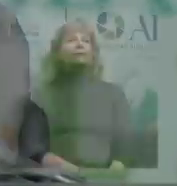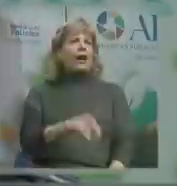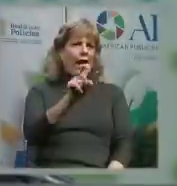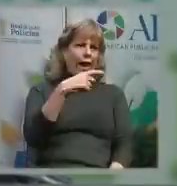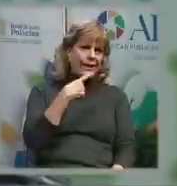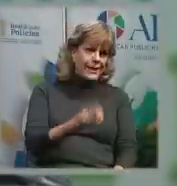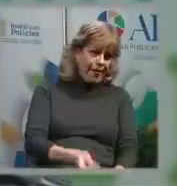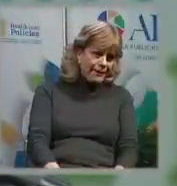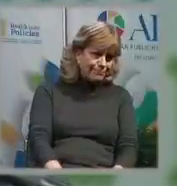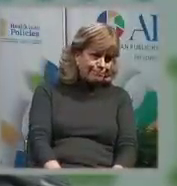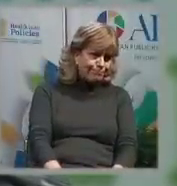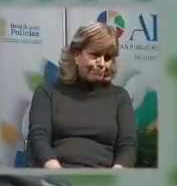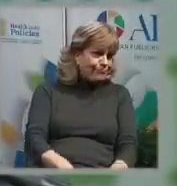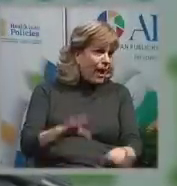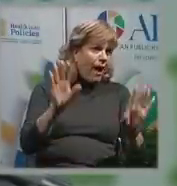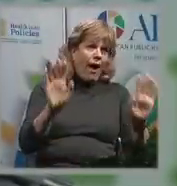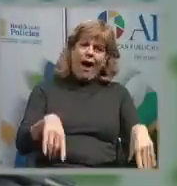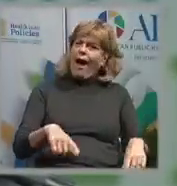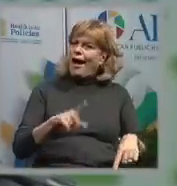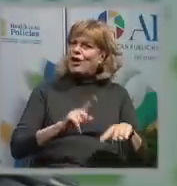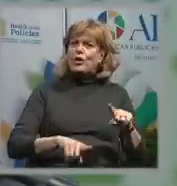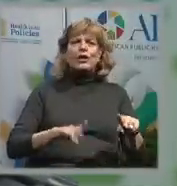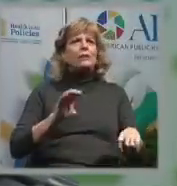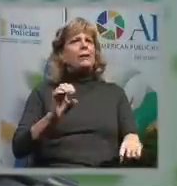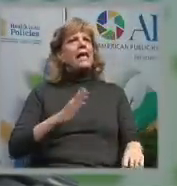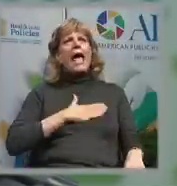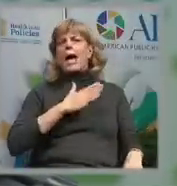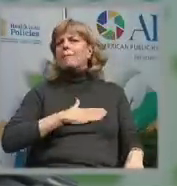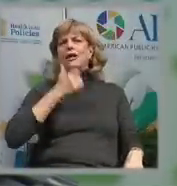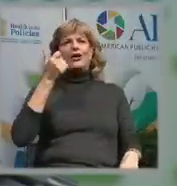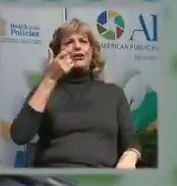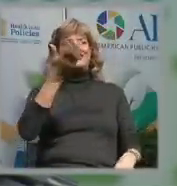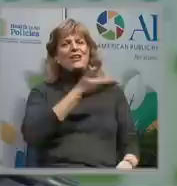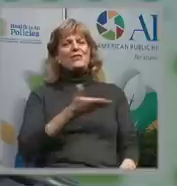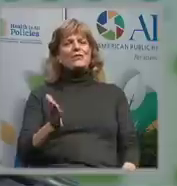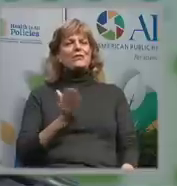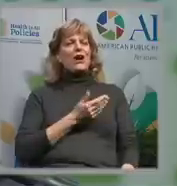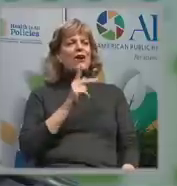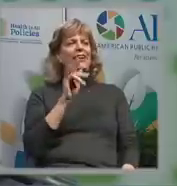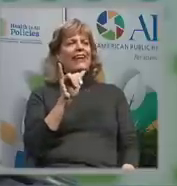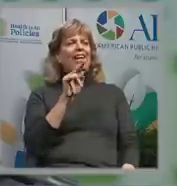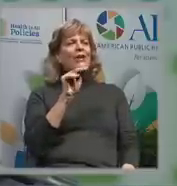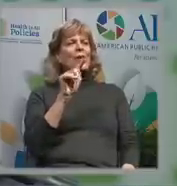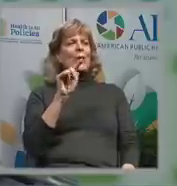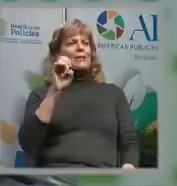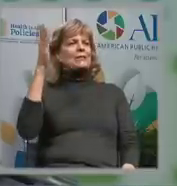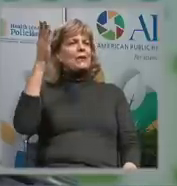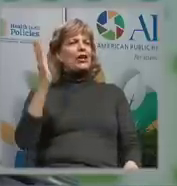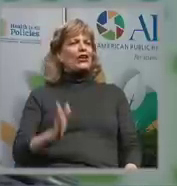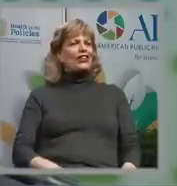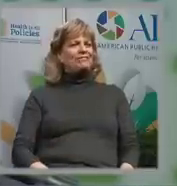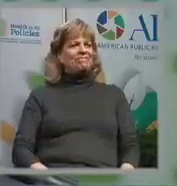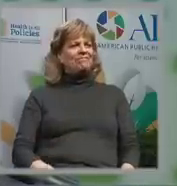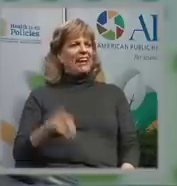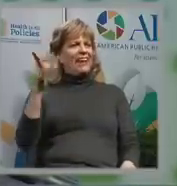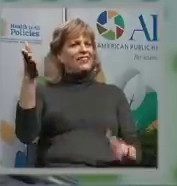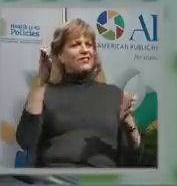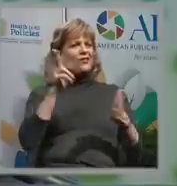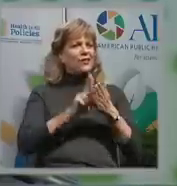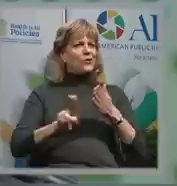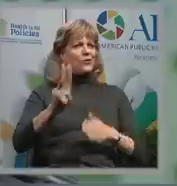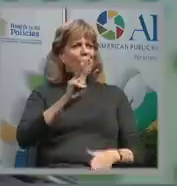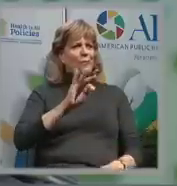Well, I got to tell you, I couldn't be more pleased to introduce our keynote speaker. He has served as the president of the University